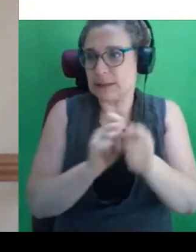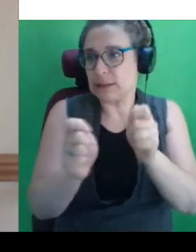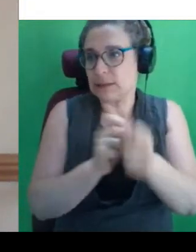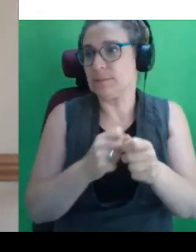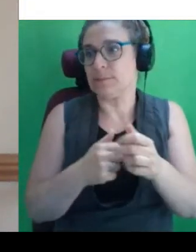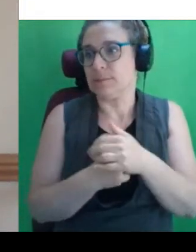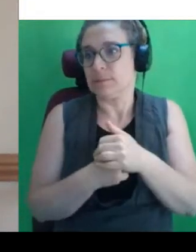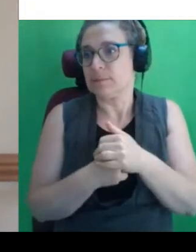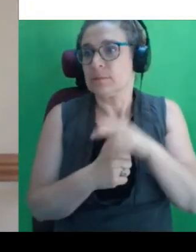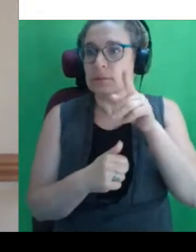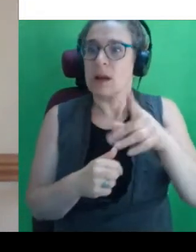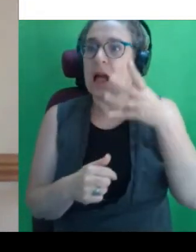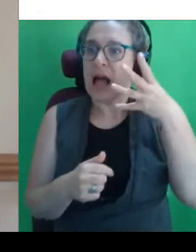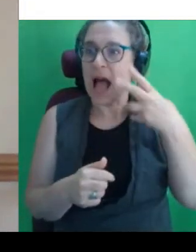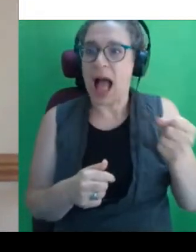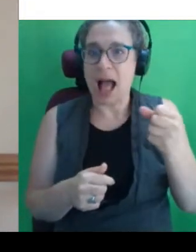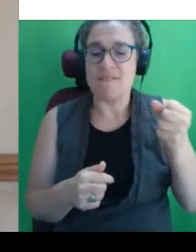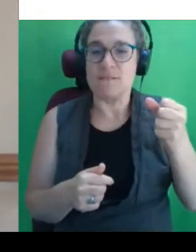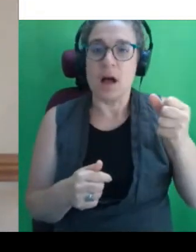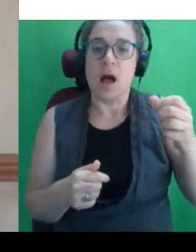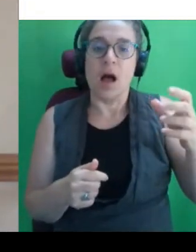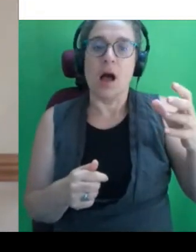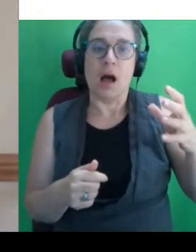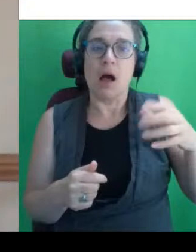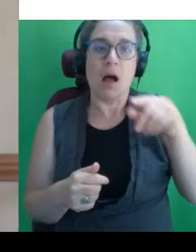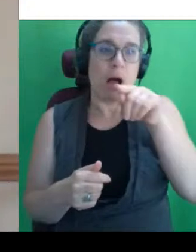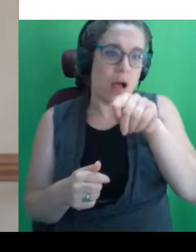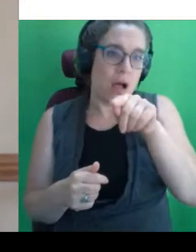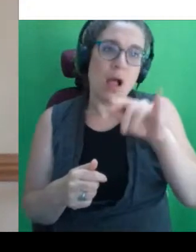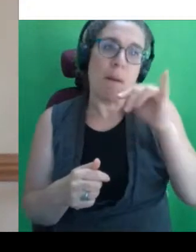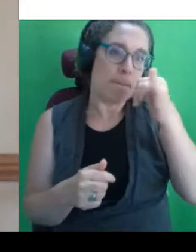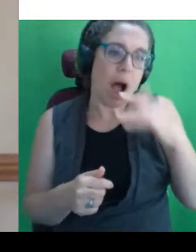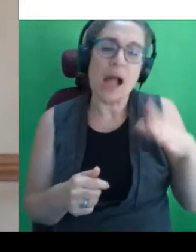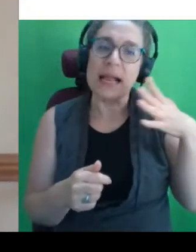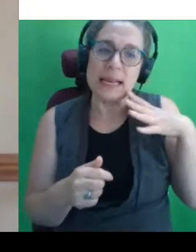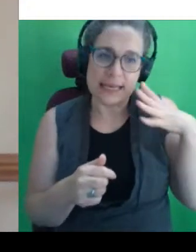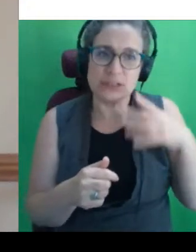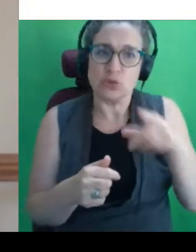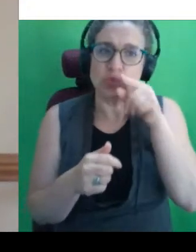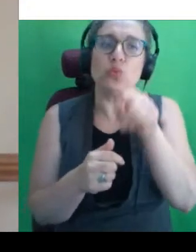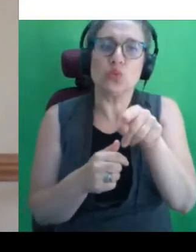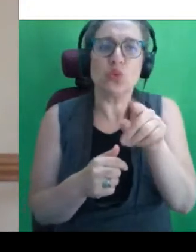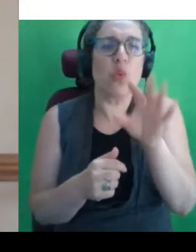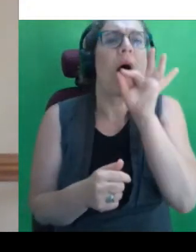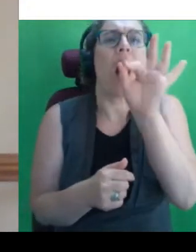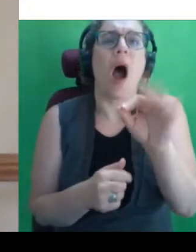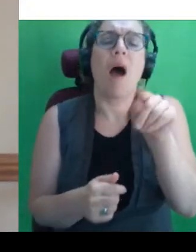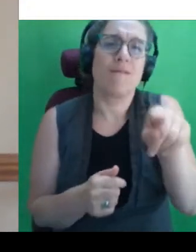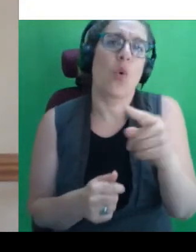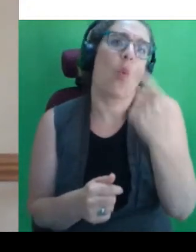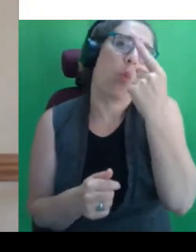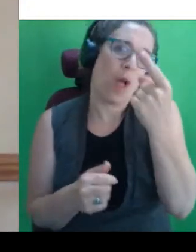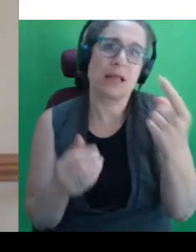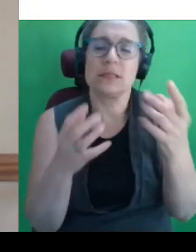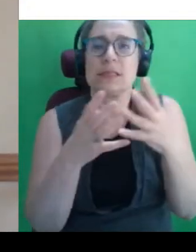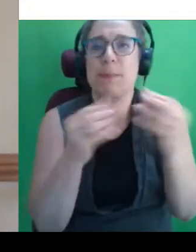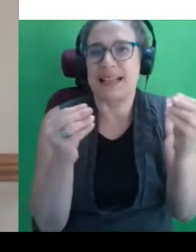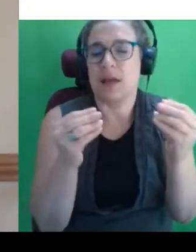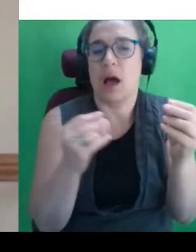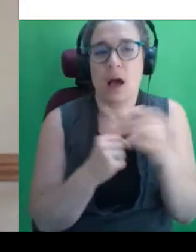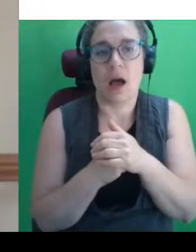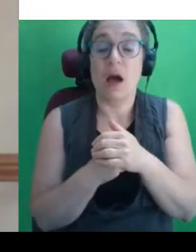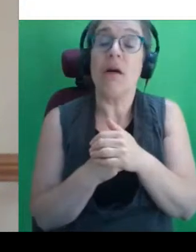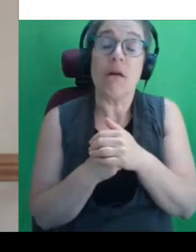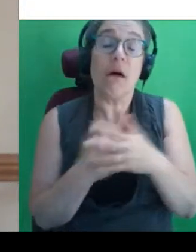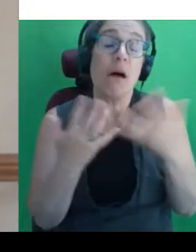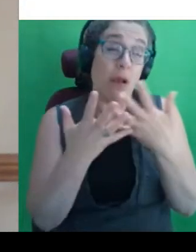schools policy, and if they have, they may ask just for one spacer. We know that children typically spend a lot of time in